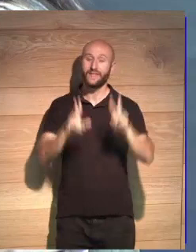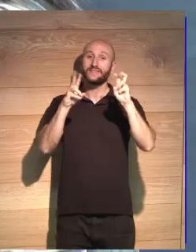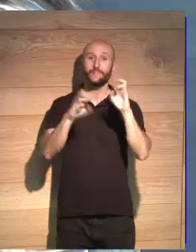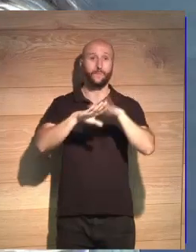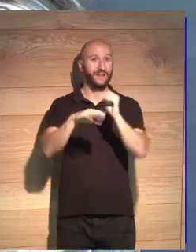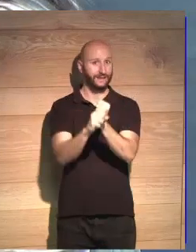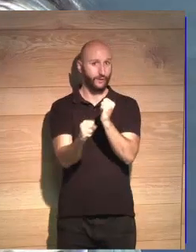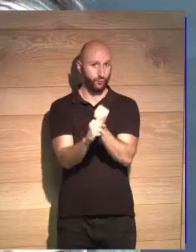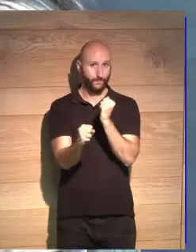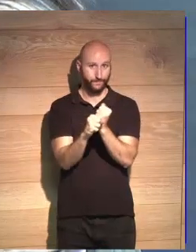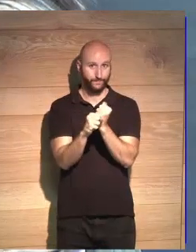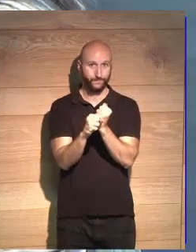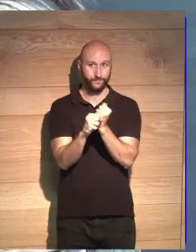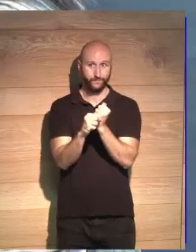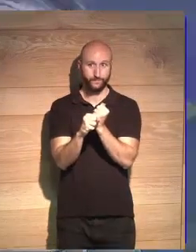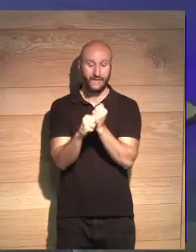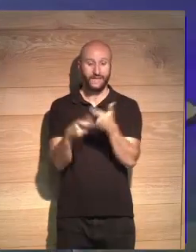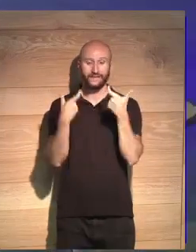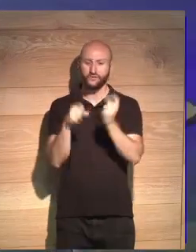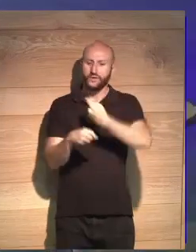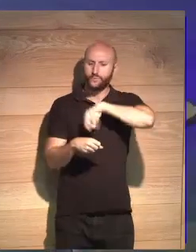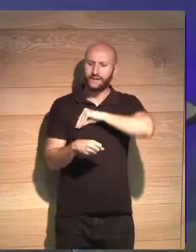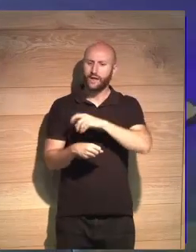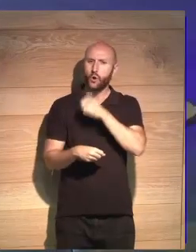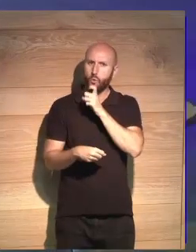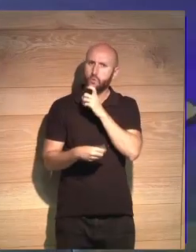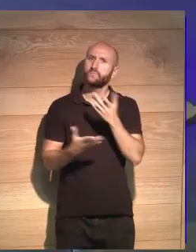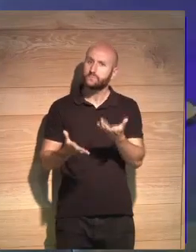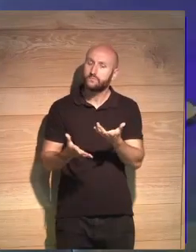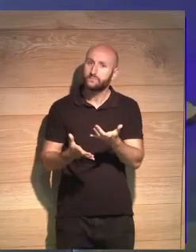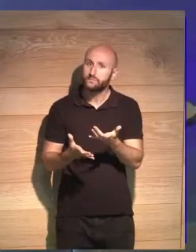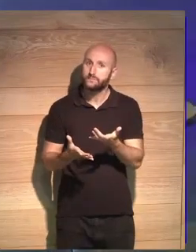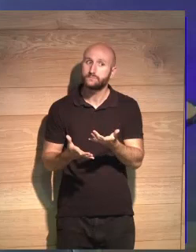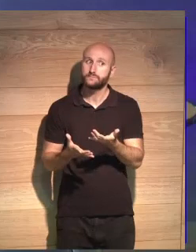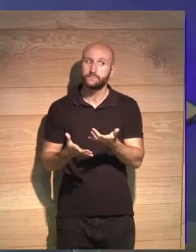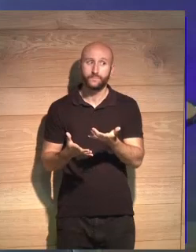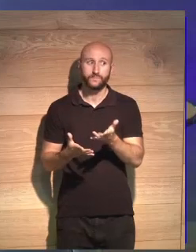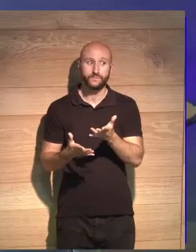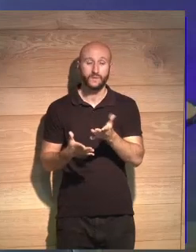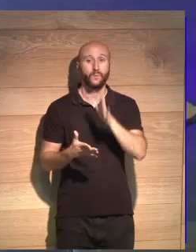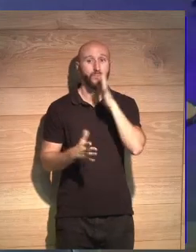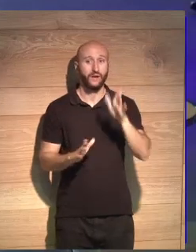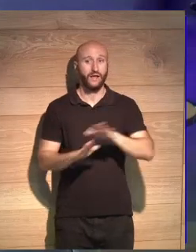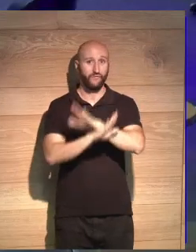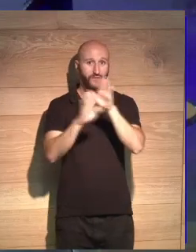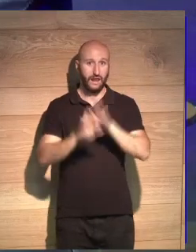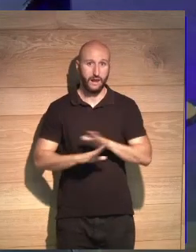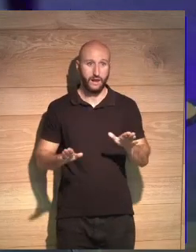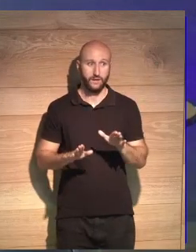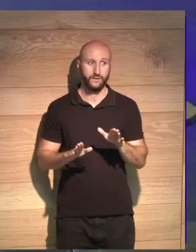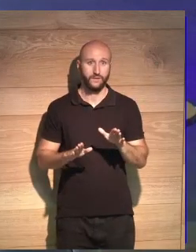last, as for the job opportunities and how is the industry now in